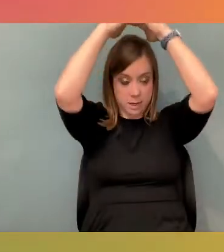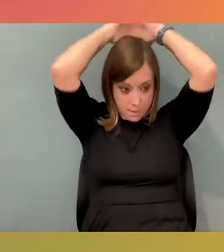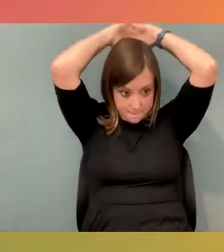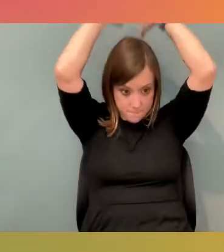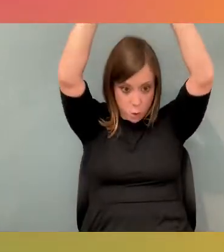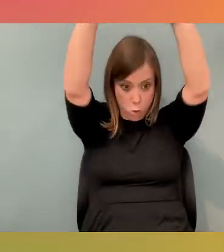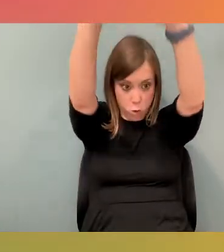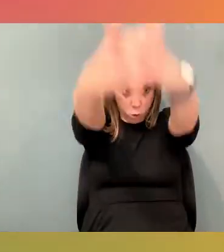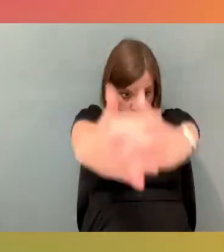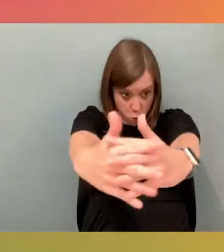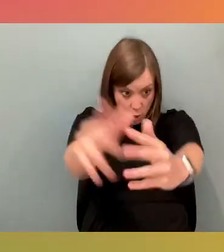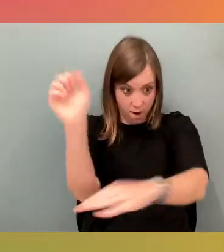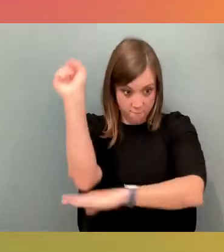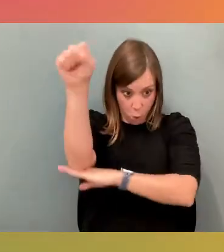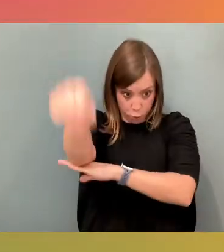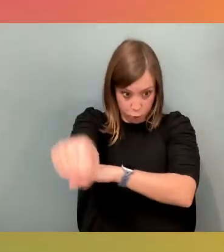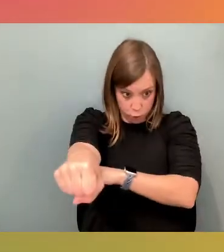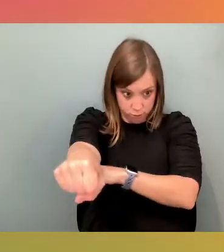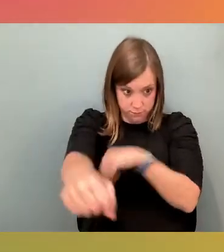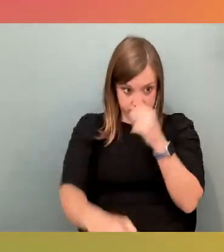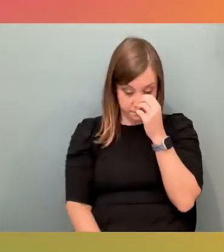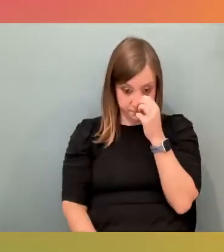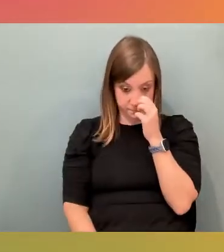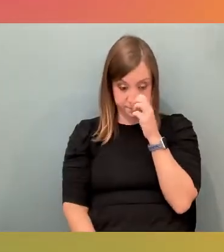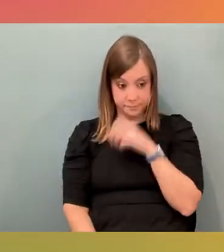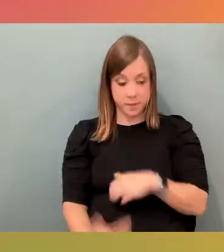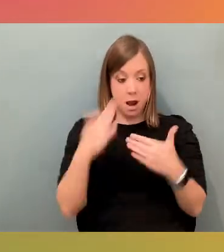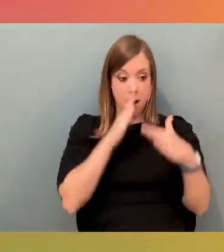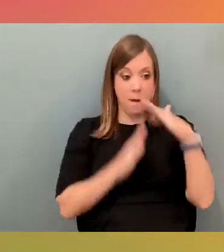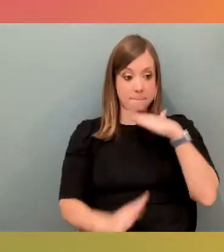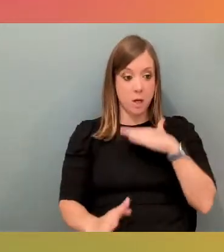exhale, fold, humble warrior. One breath.